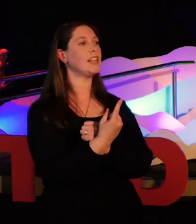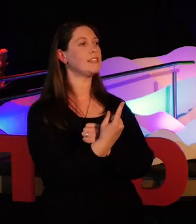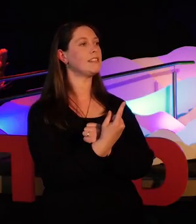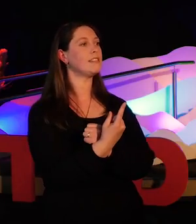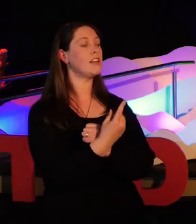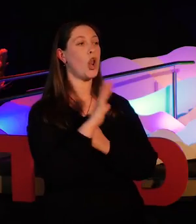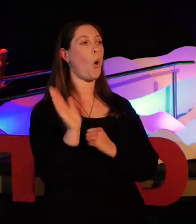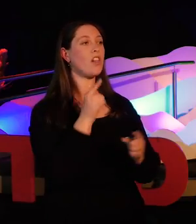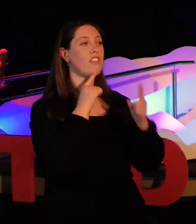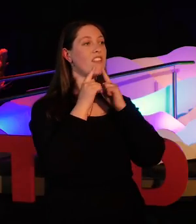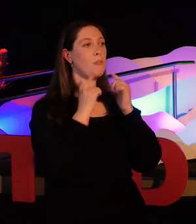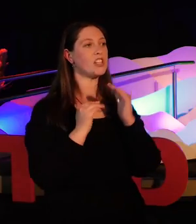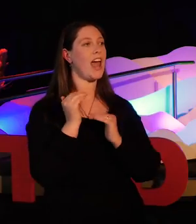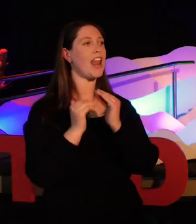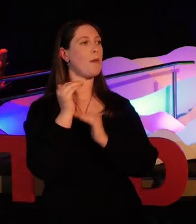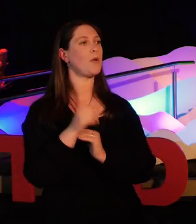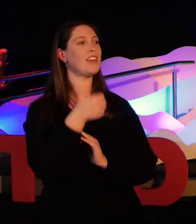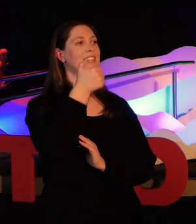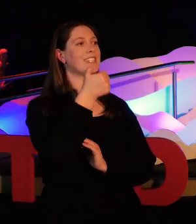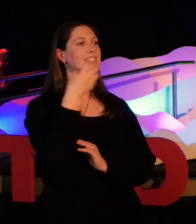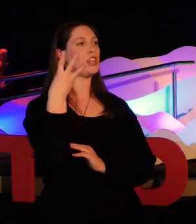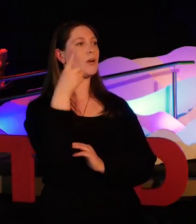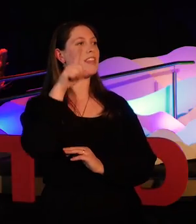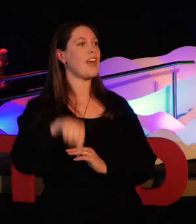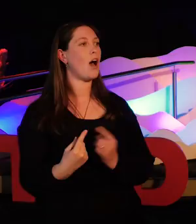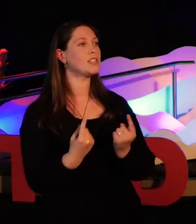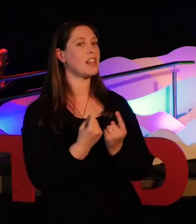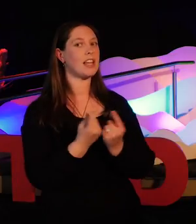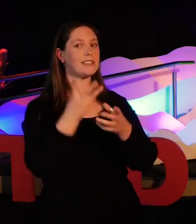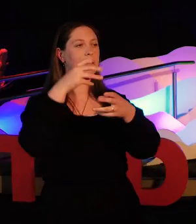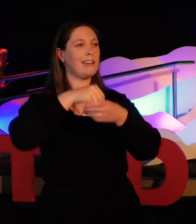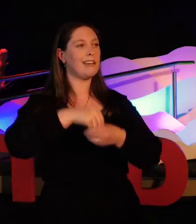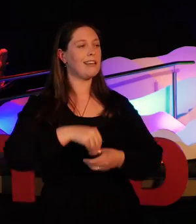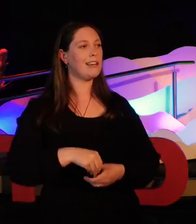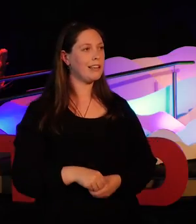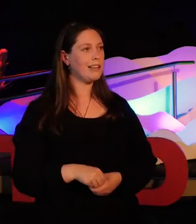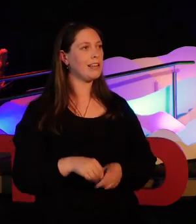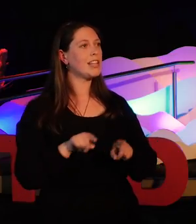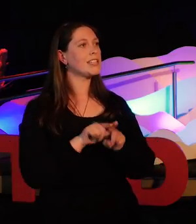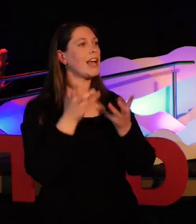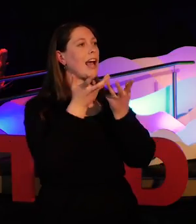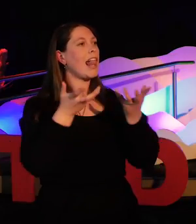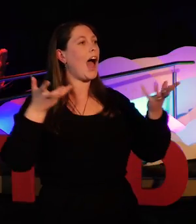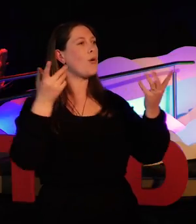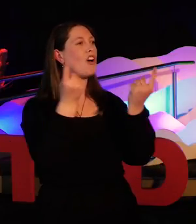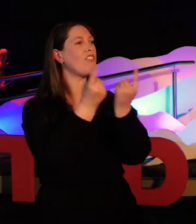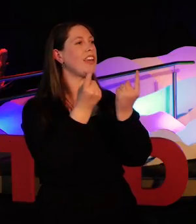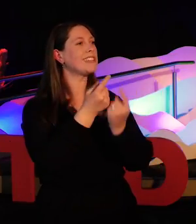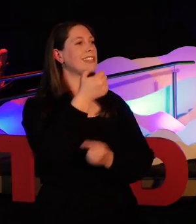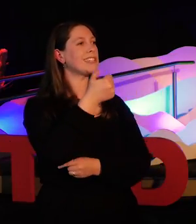up everything they say, there are 63,000 things. So you can imagine a cloud of